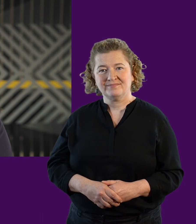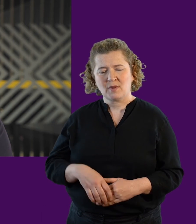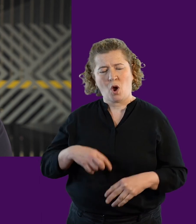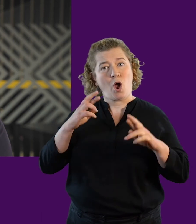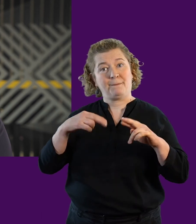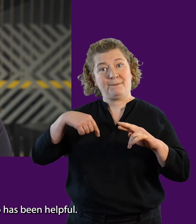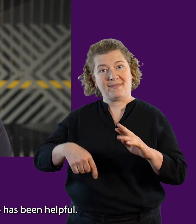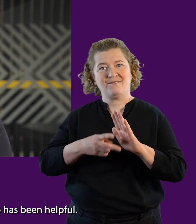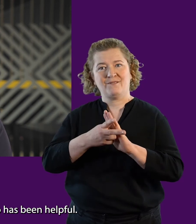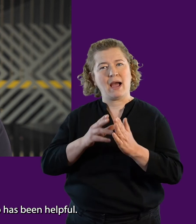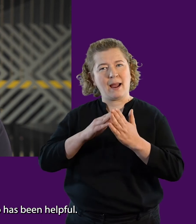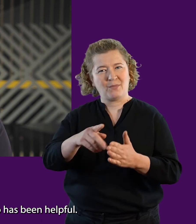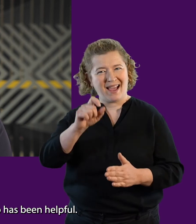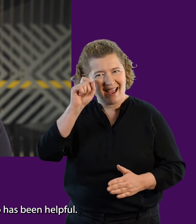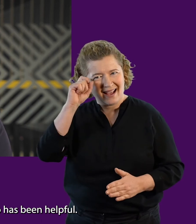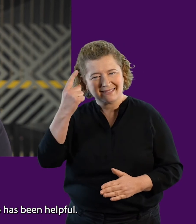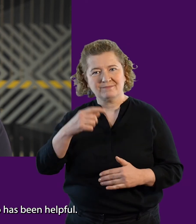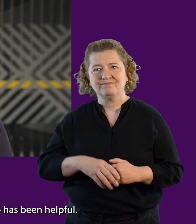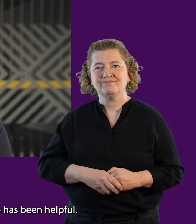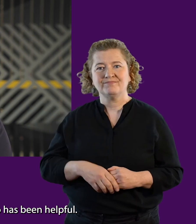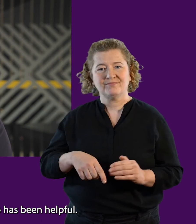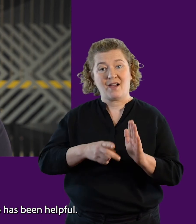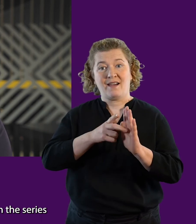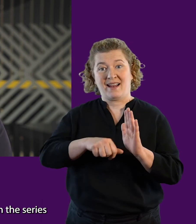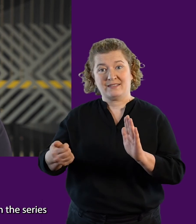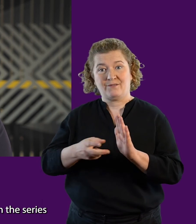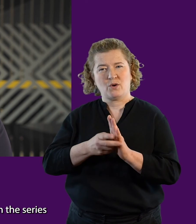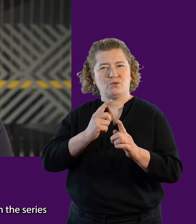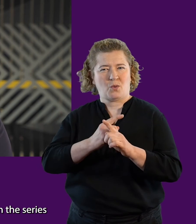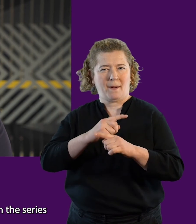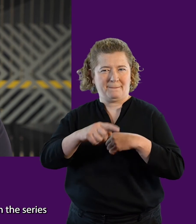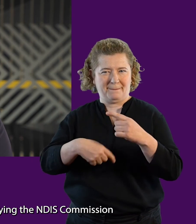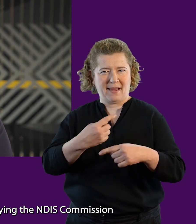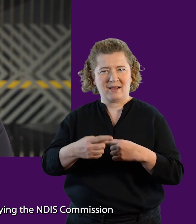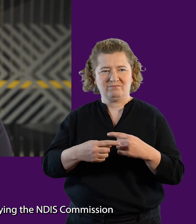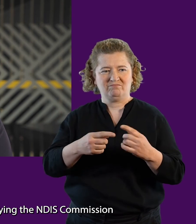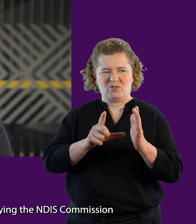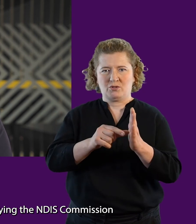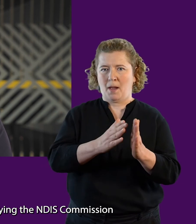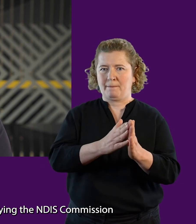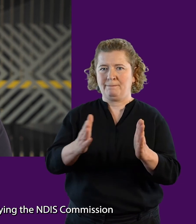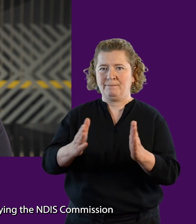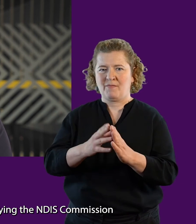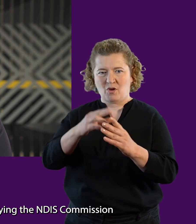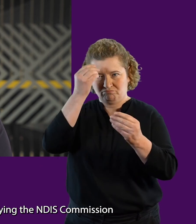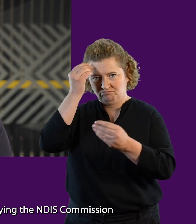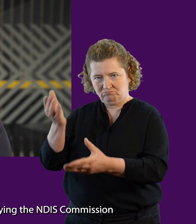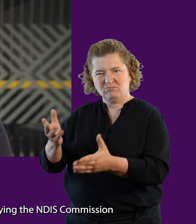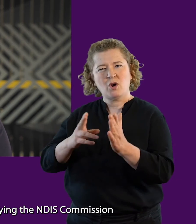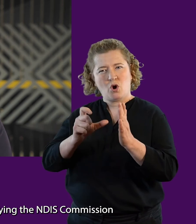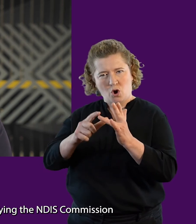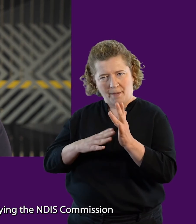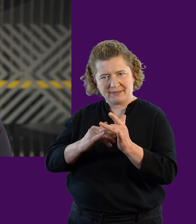544. We hope that this video has been helpful. Our next video in the series will outline timeframes for notifying